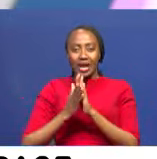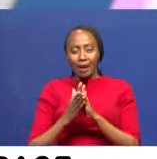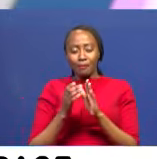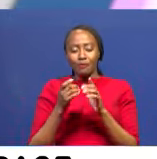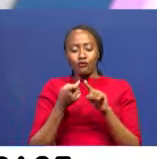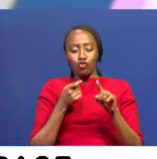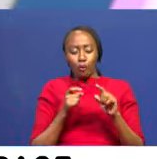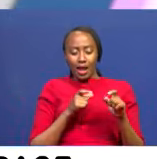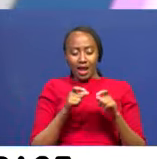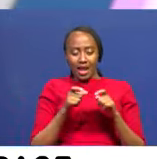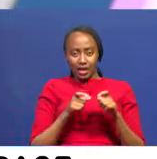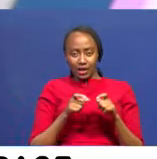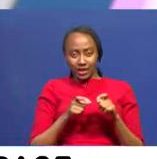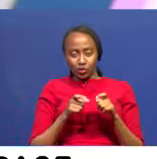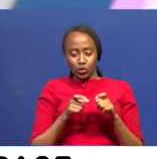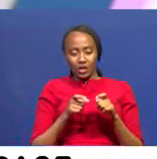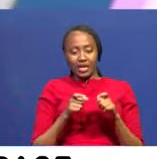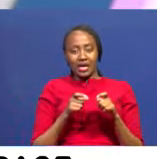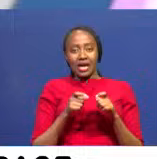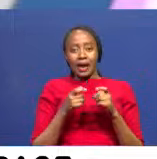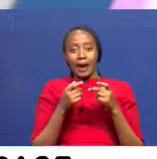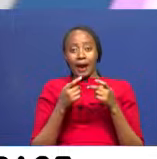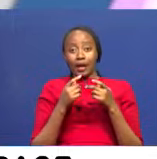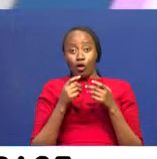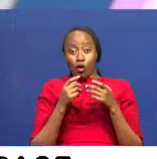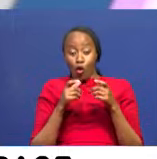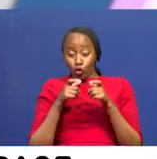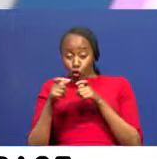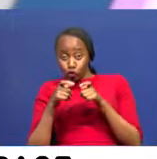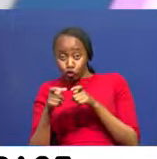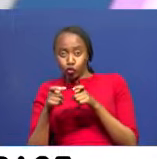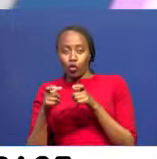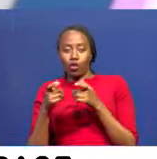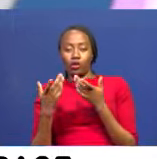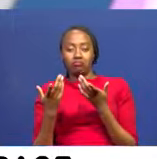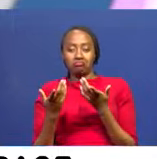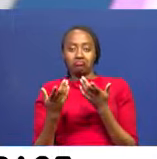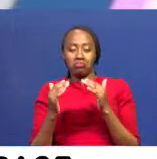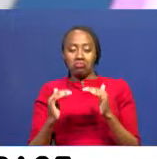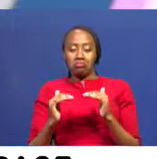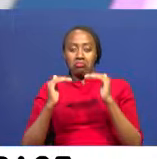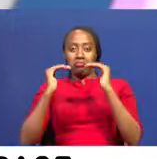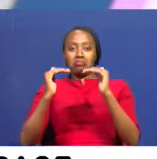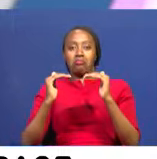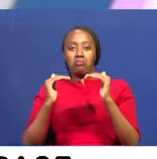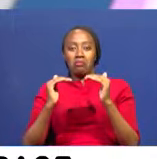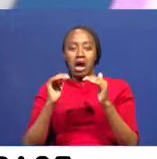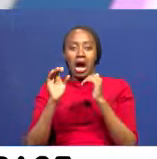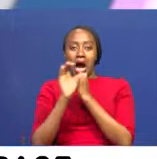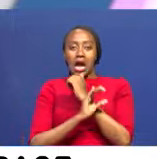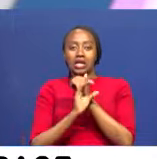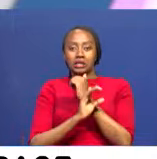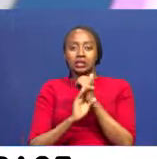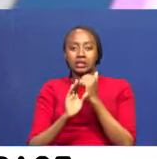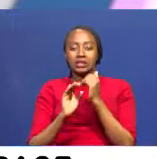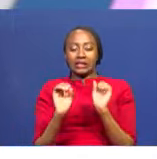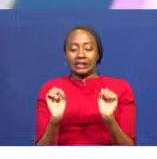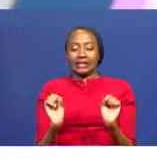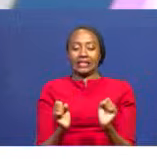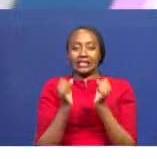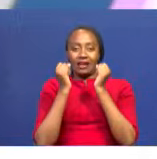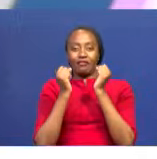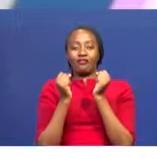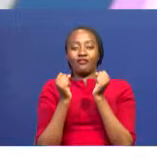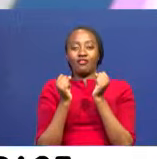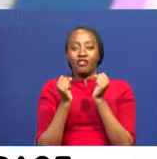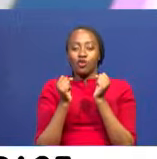regulatory perspective or a control of medicines perspective, that we are a country that is considered safe,